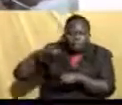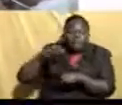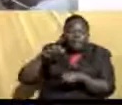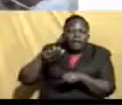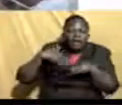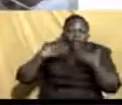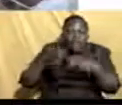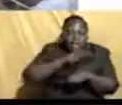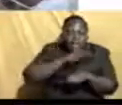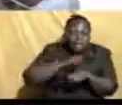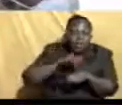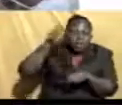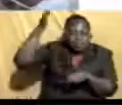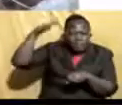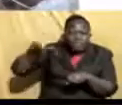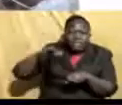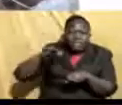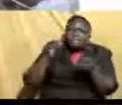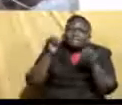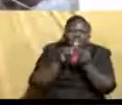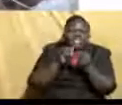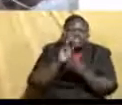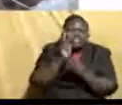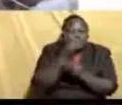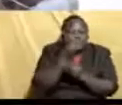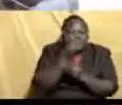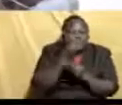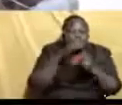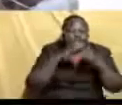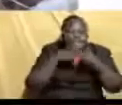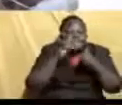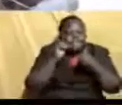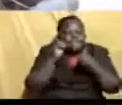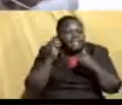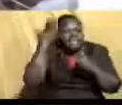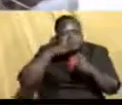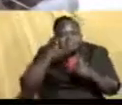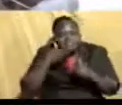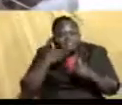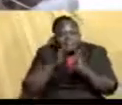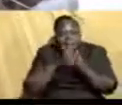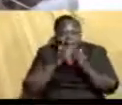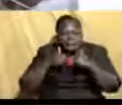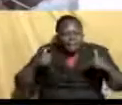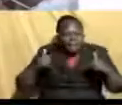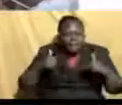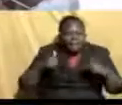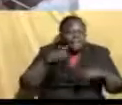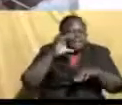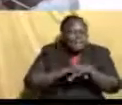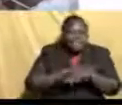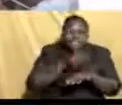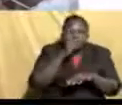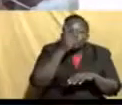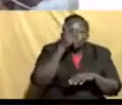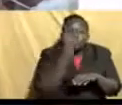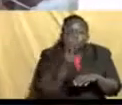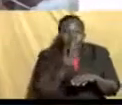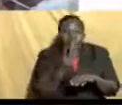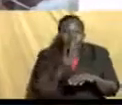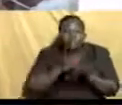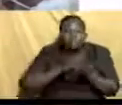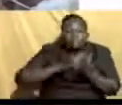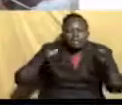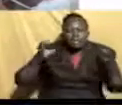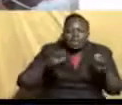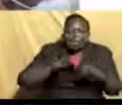to meet twice, the two houses to meet separately twice, 90 days apart, and raise 2/3 majority all the 4